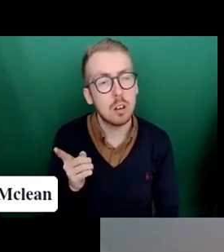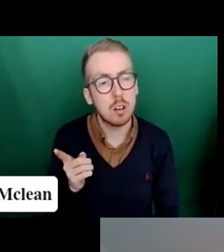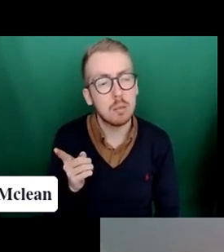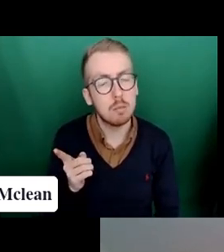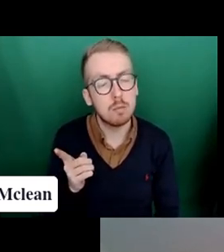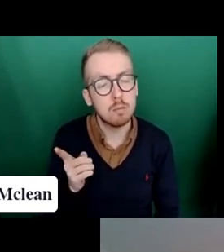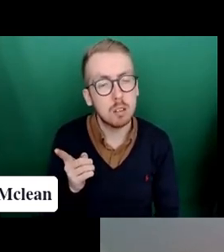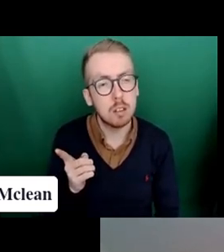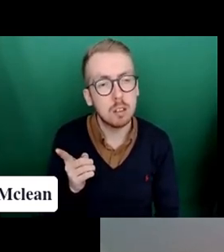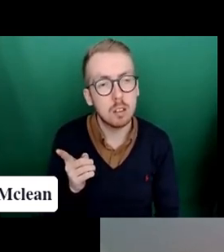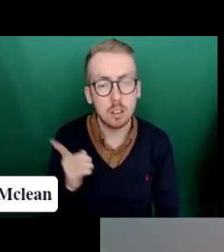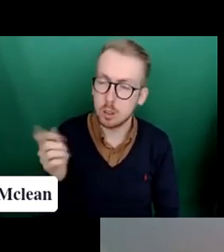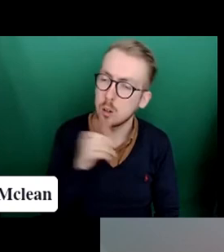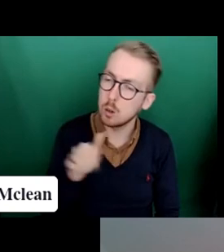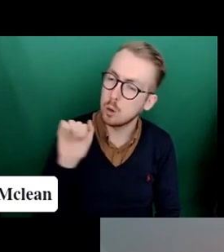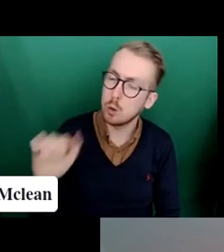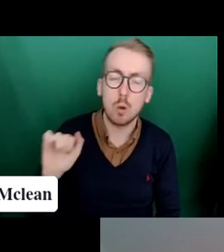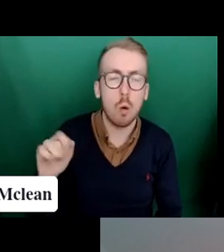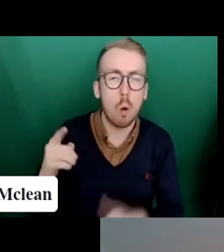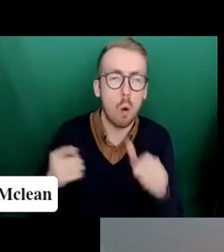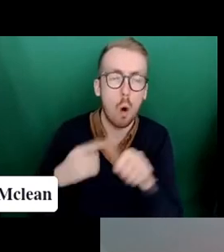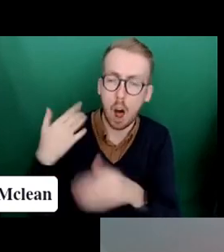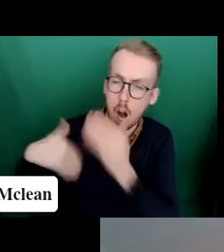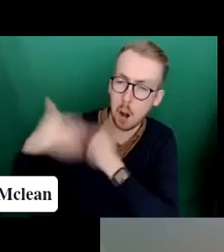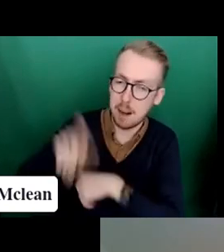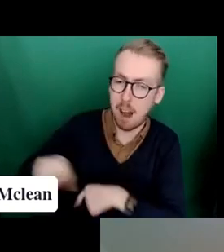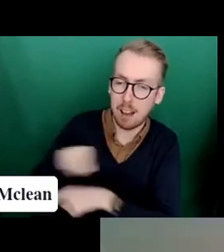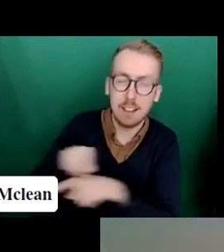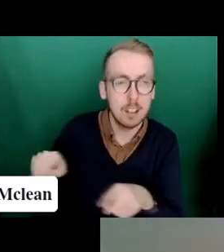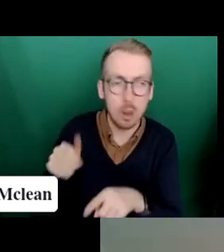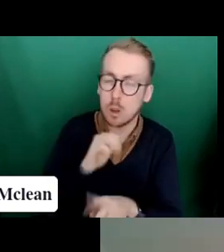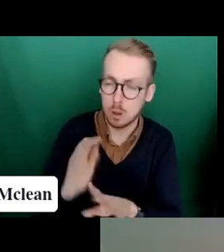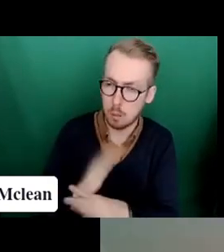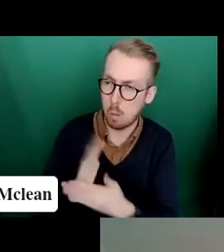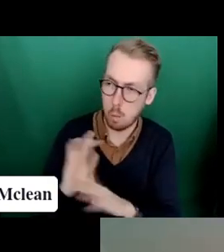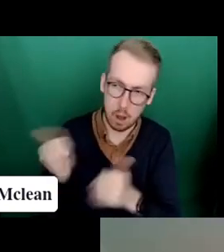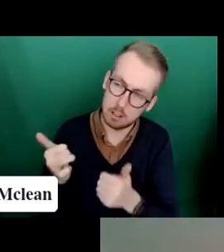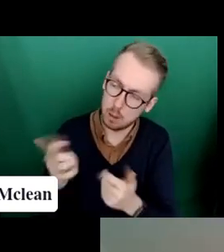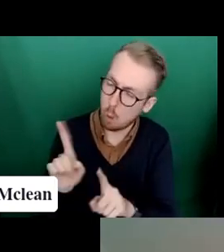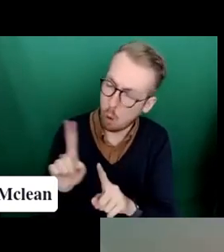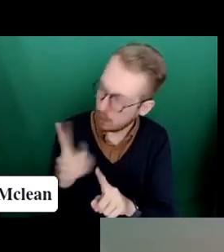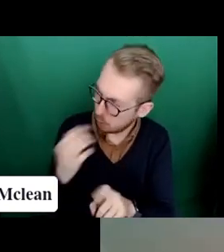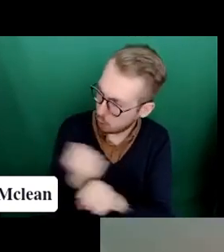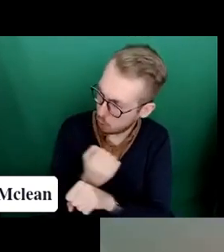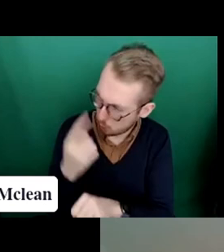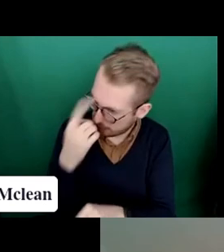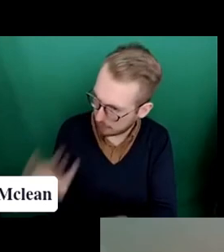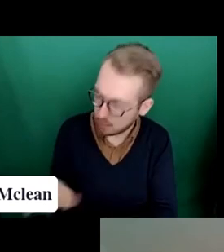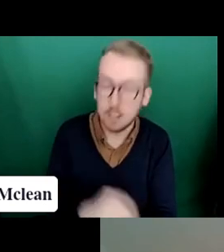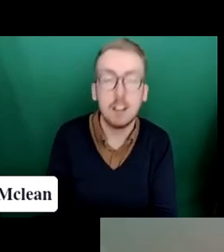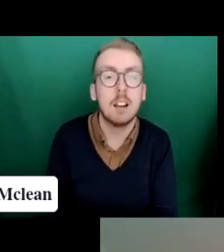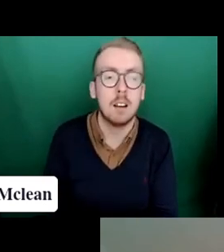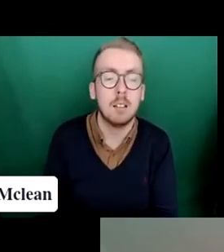seem to use your alumni quite well. Yeah, so we absolutely use them, but